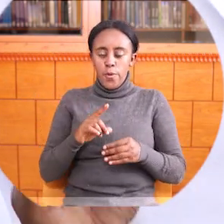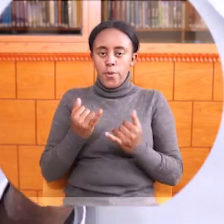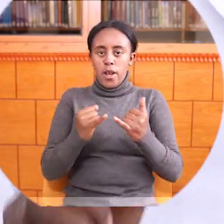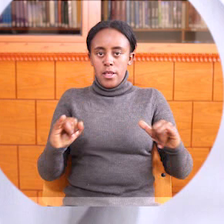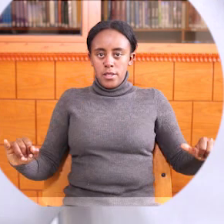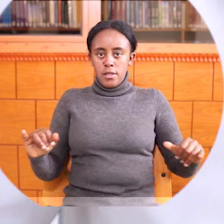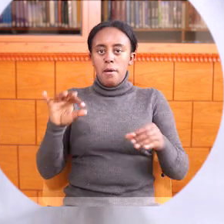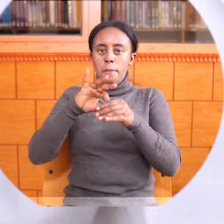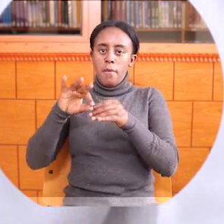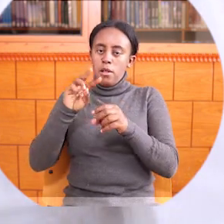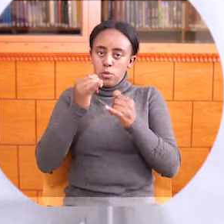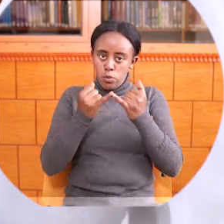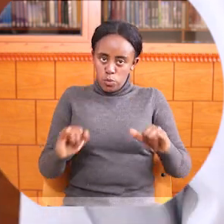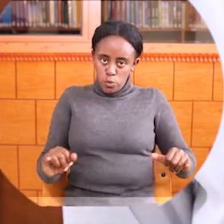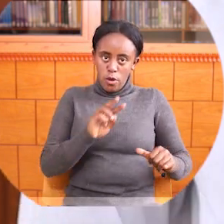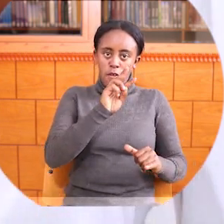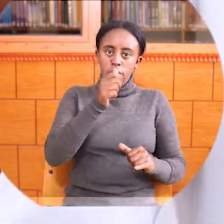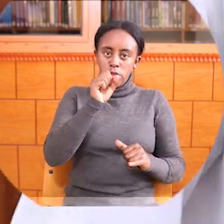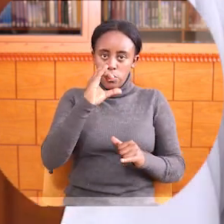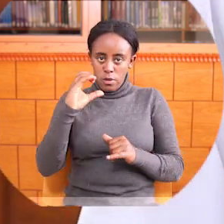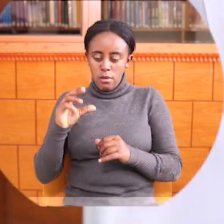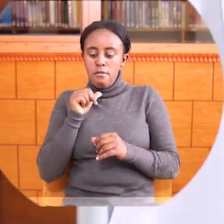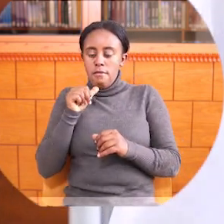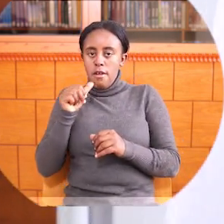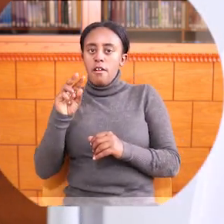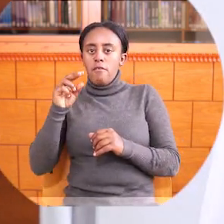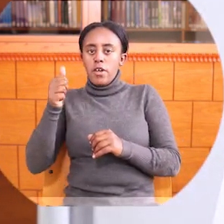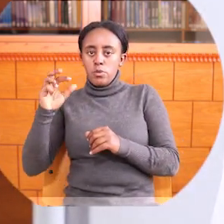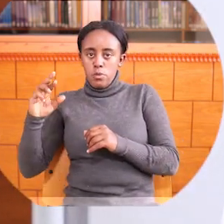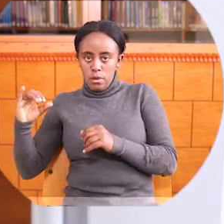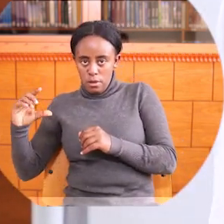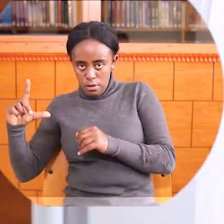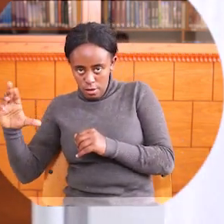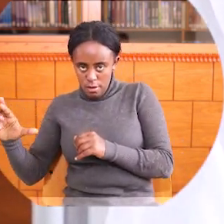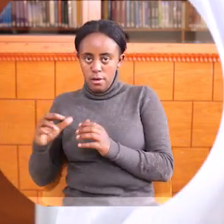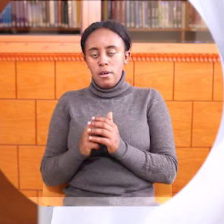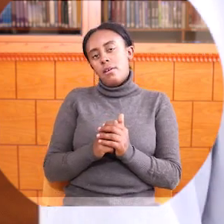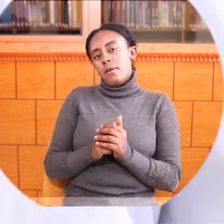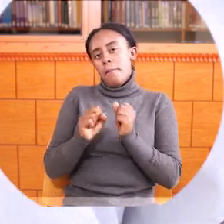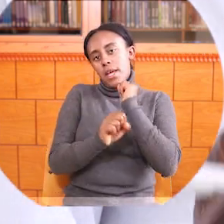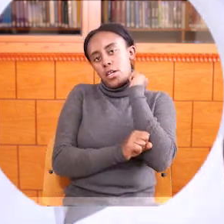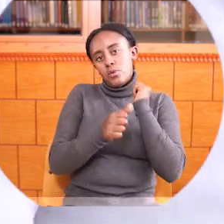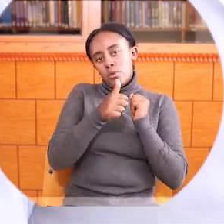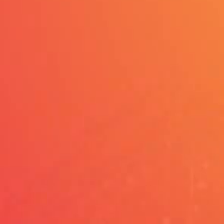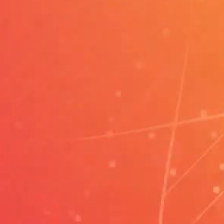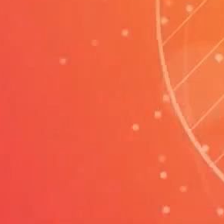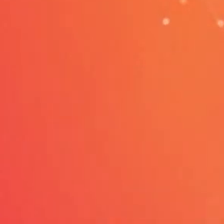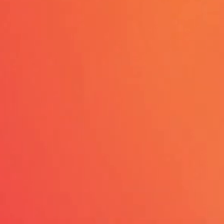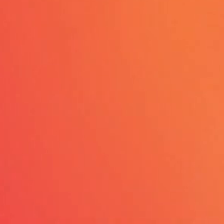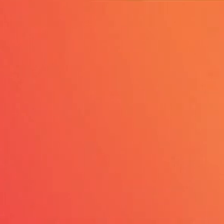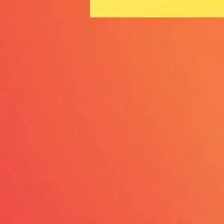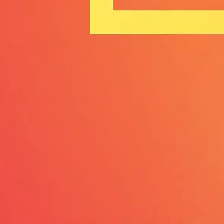classify plants into two as vascular plant and the non-vascular plant based on their vascular tissue or bundle.